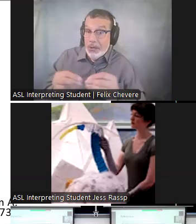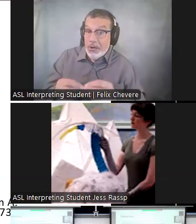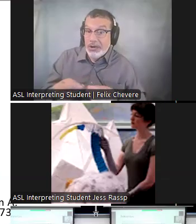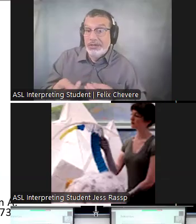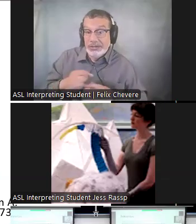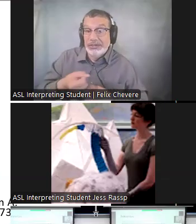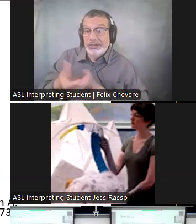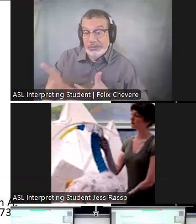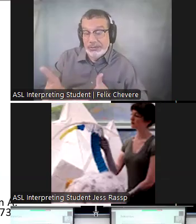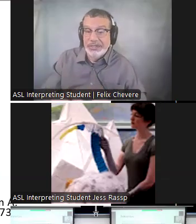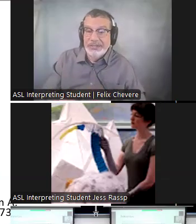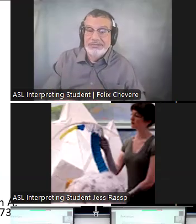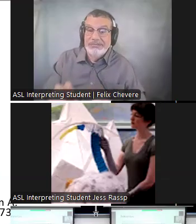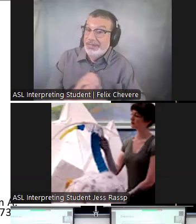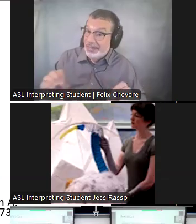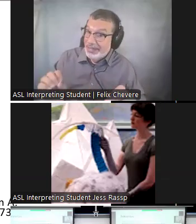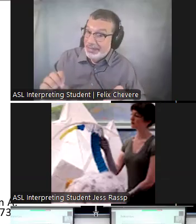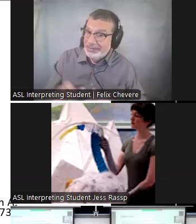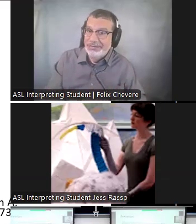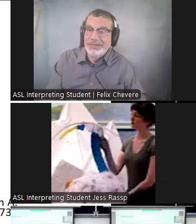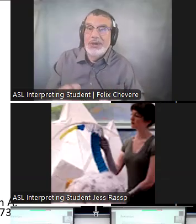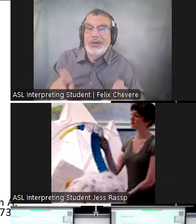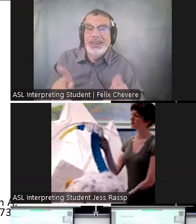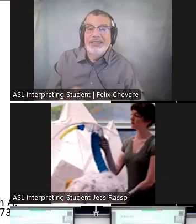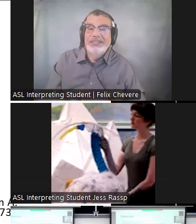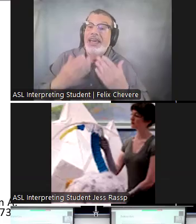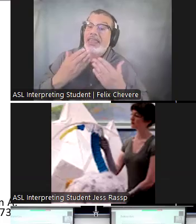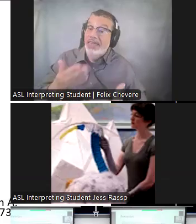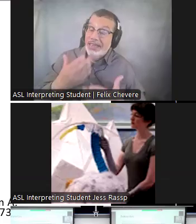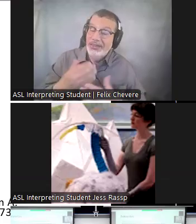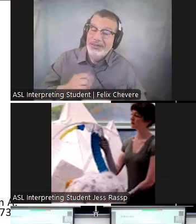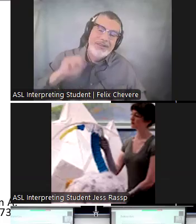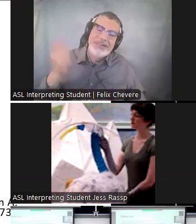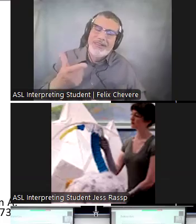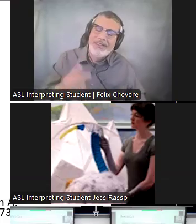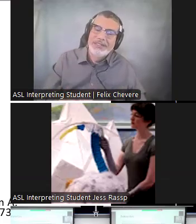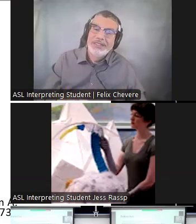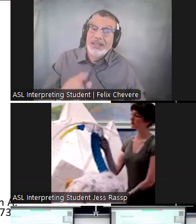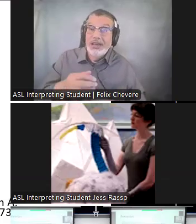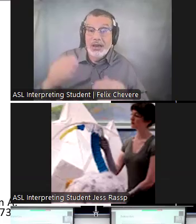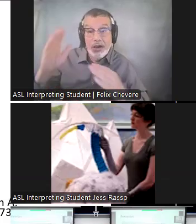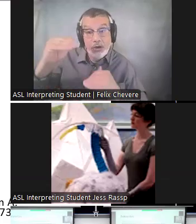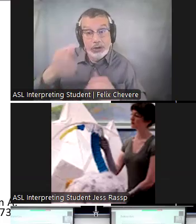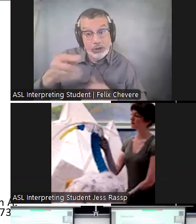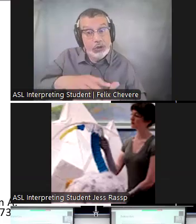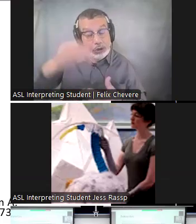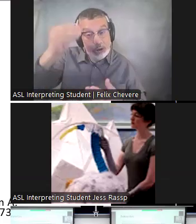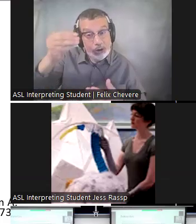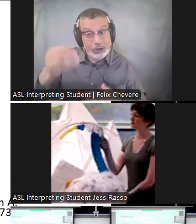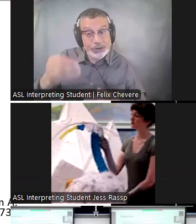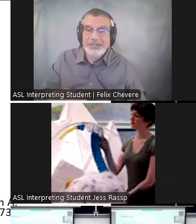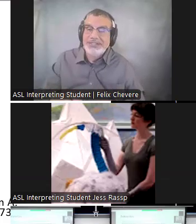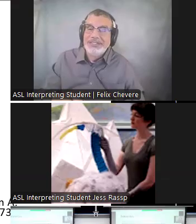No, nothing else here. Nothing else there? All right. Thank you, guys. Hopefully you learned something. I don't know. I